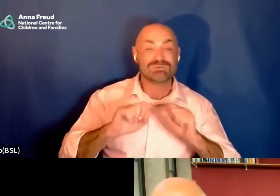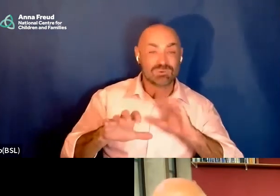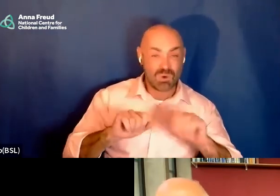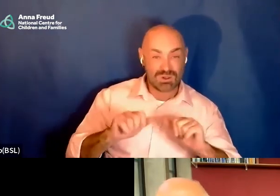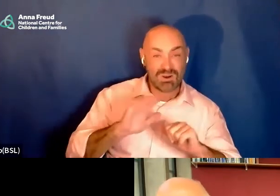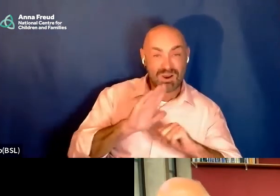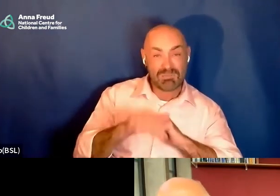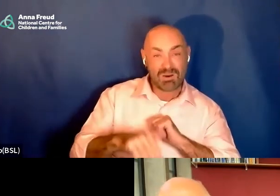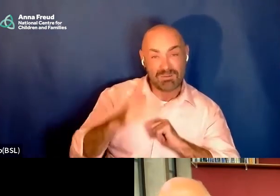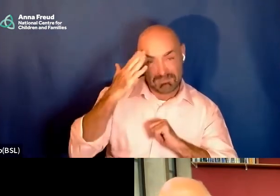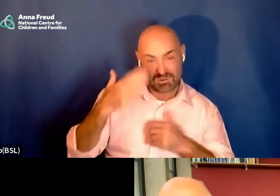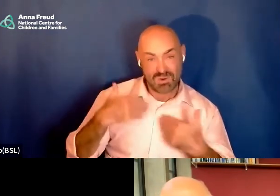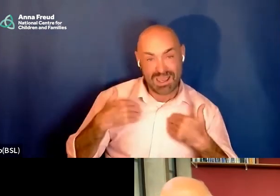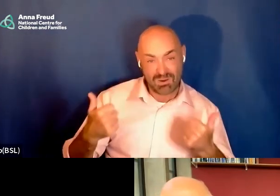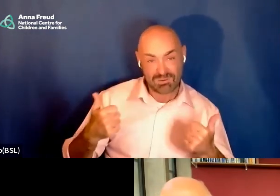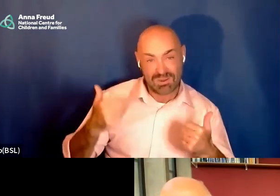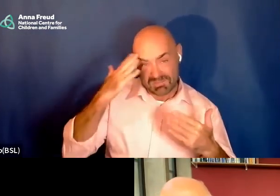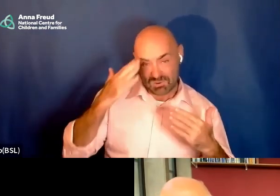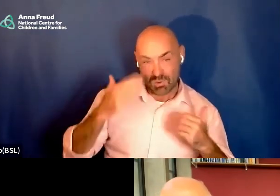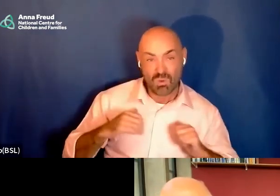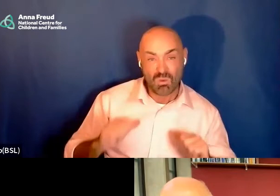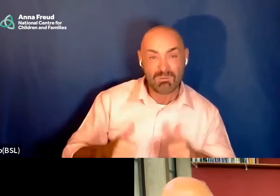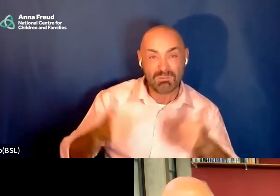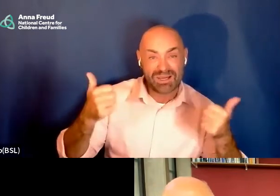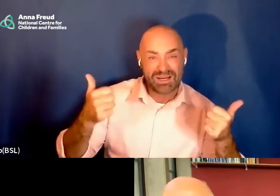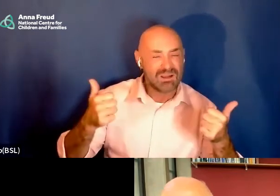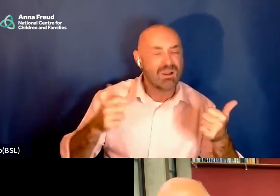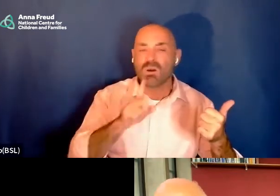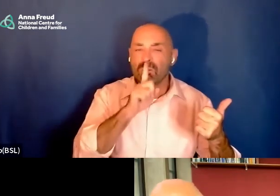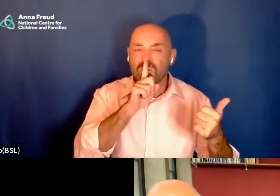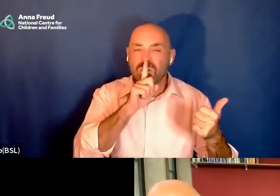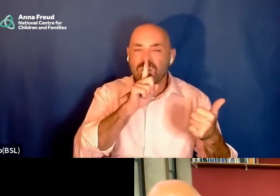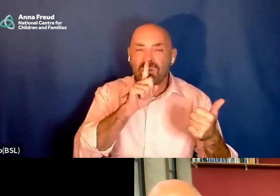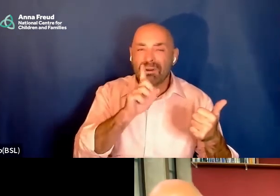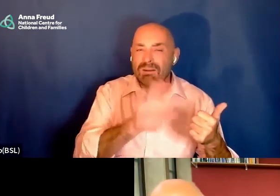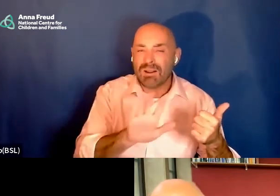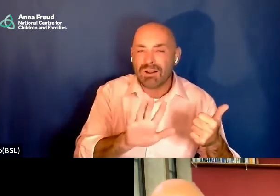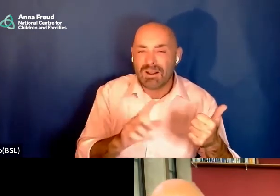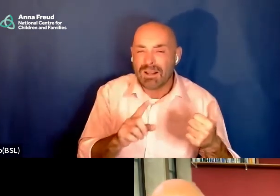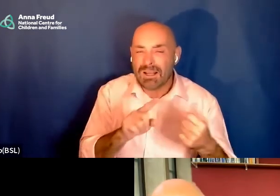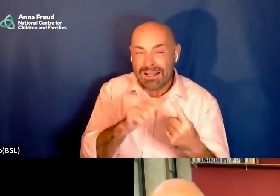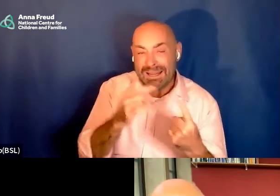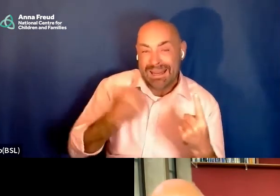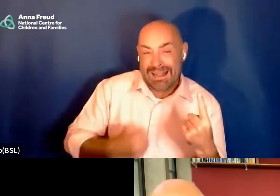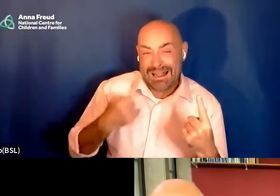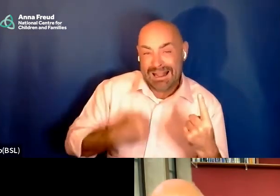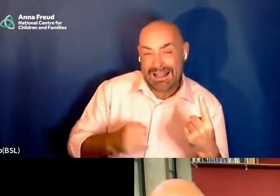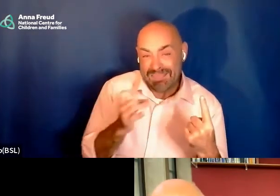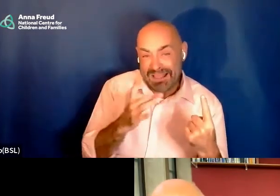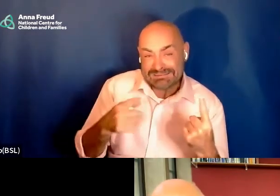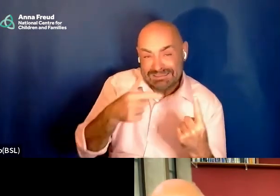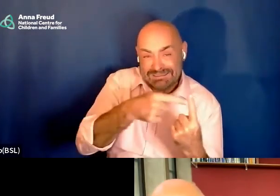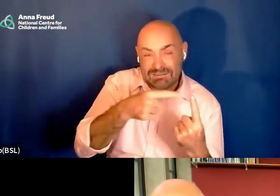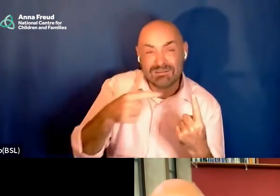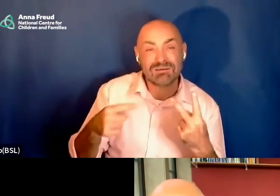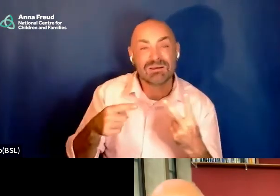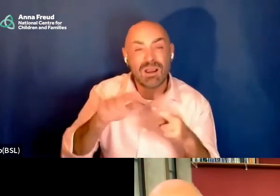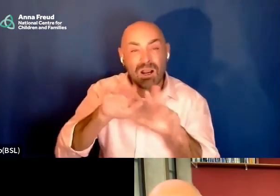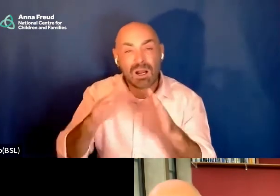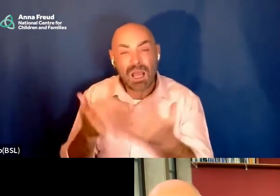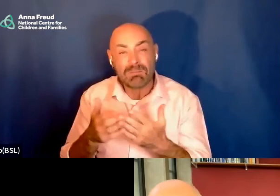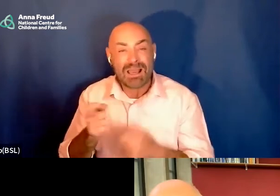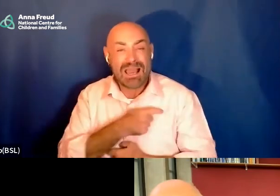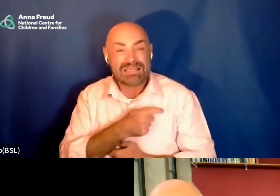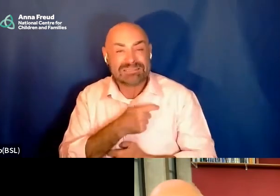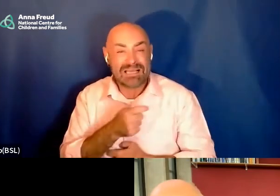health and well-being, I'm not just talking about mental illness. When I talk about climate anxiety and distress, I'm